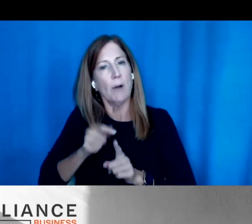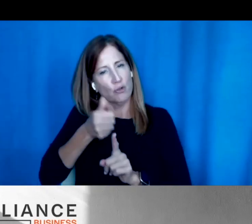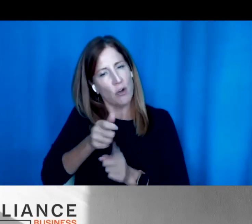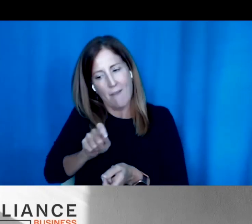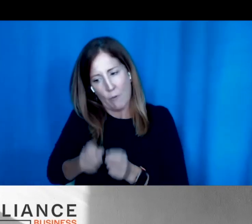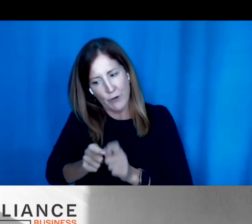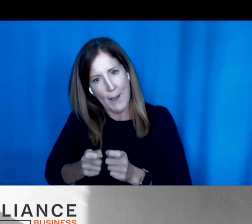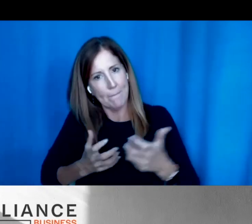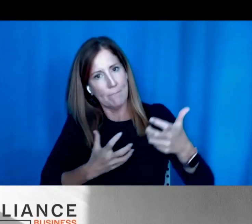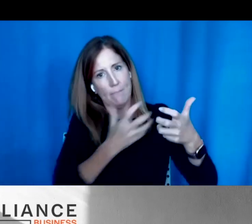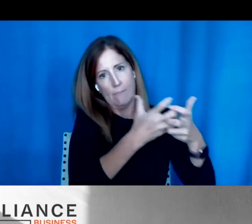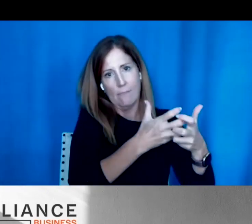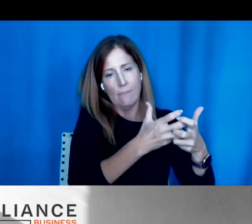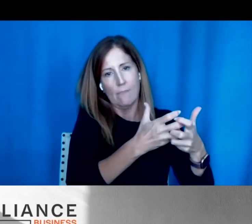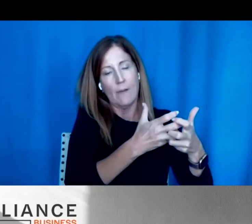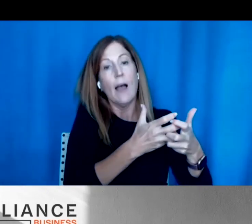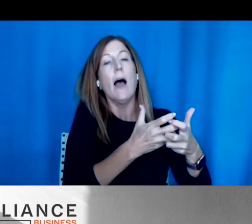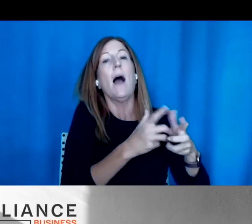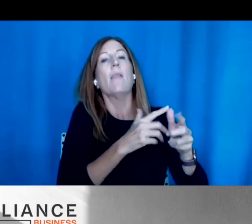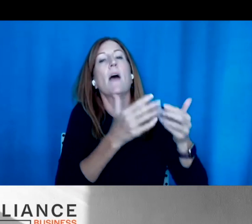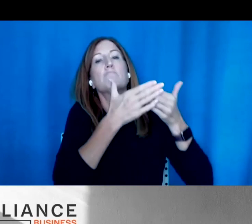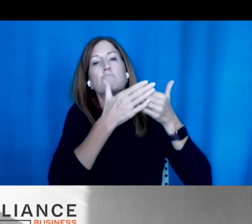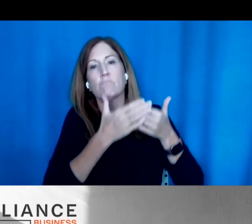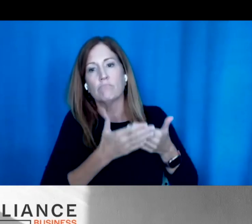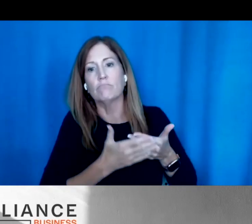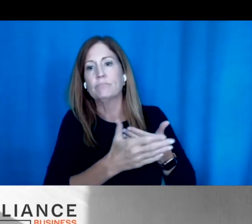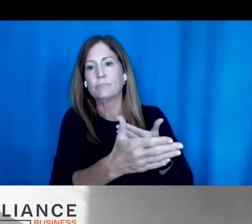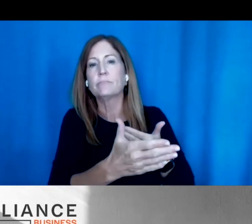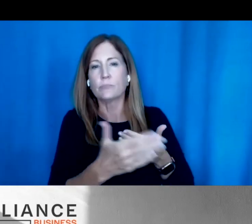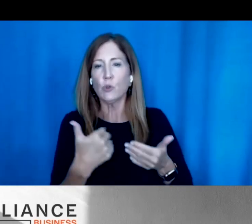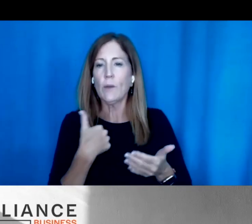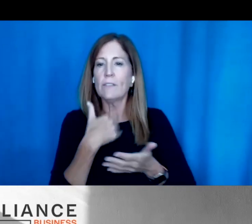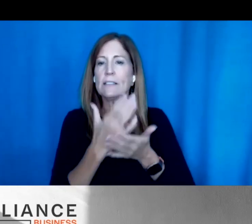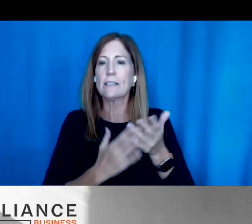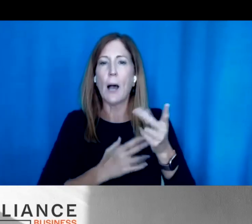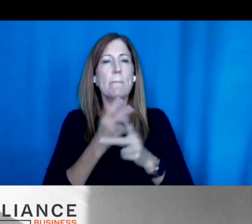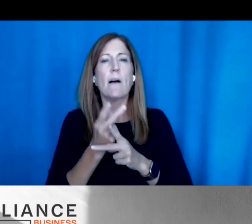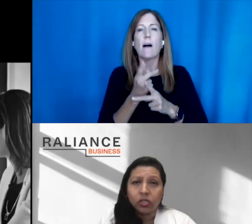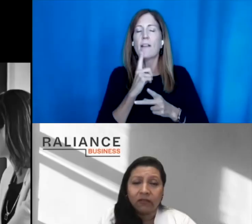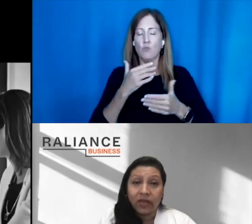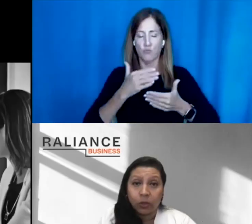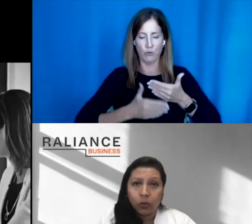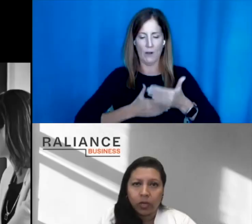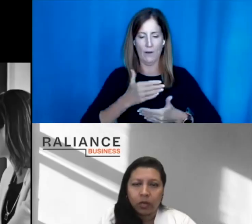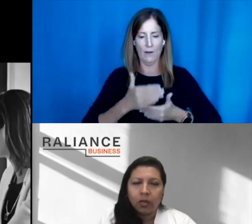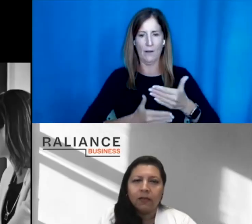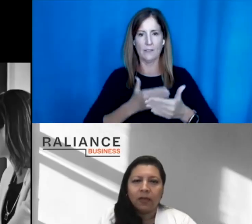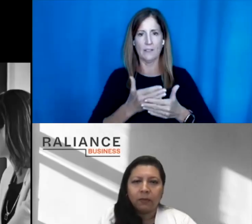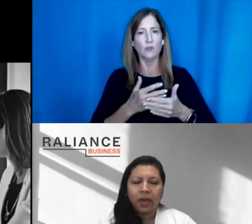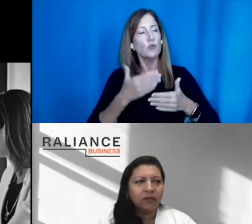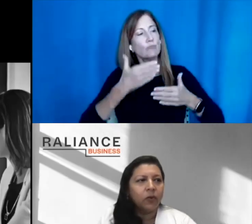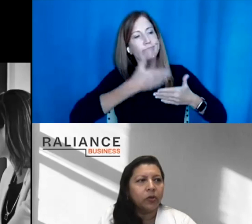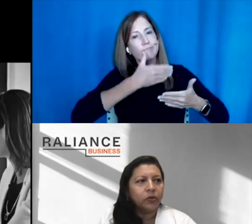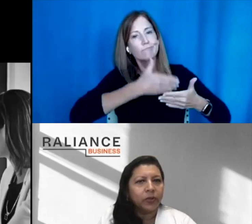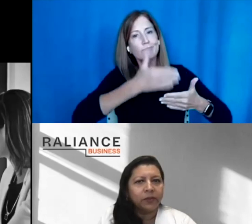from the onset that you have some type of a process in which to evaluate the